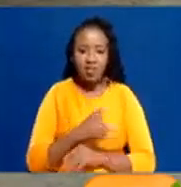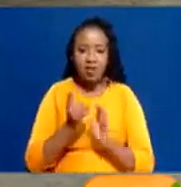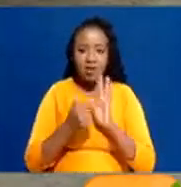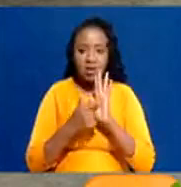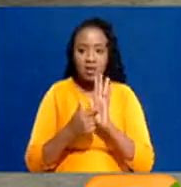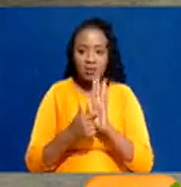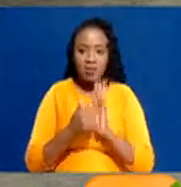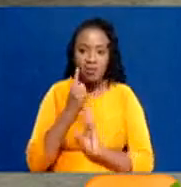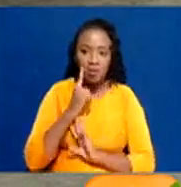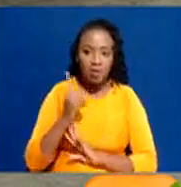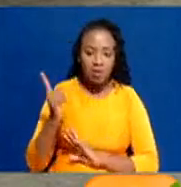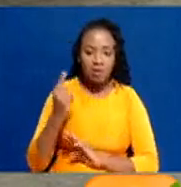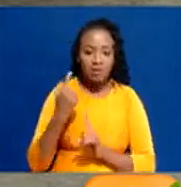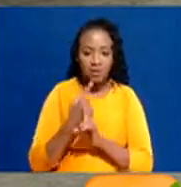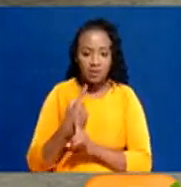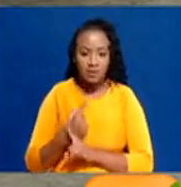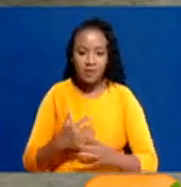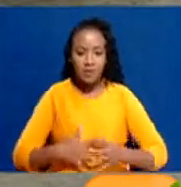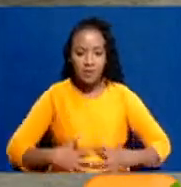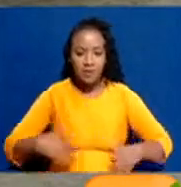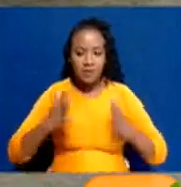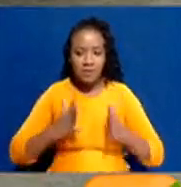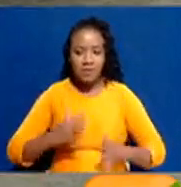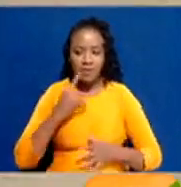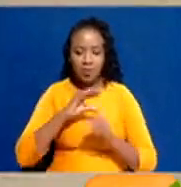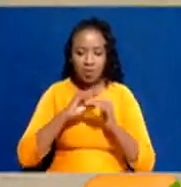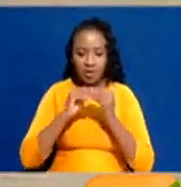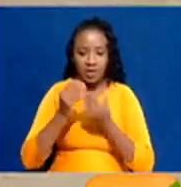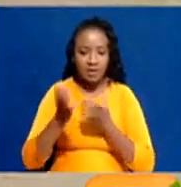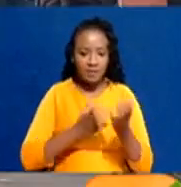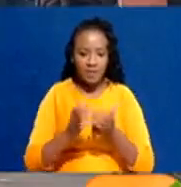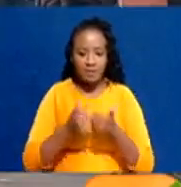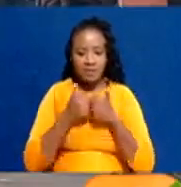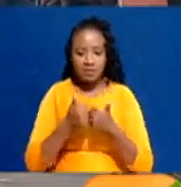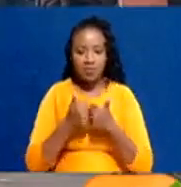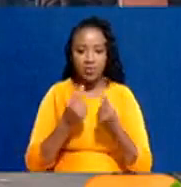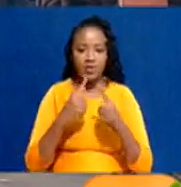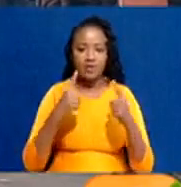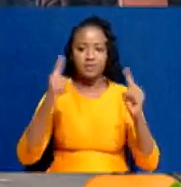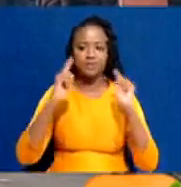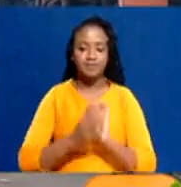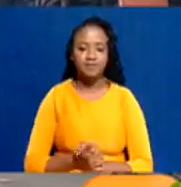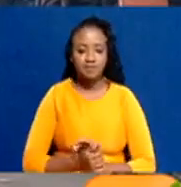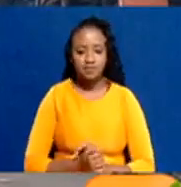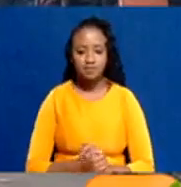of refugees who have defied the odds and created thriving businesses.